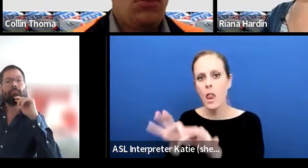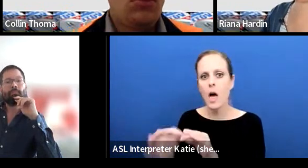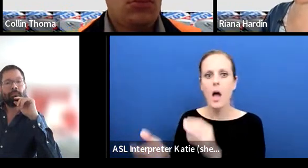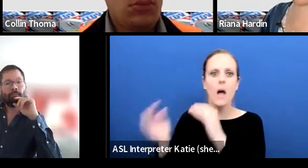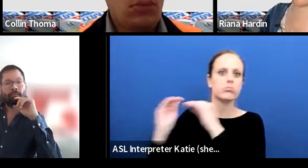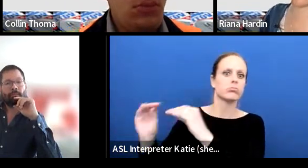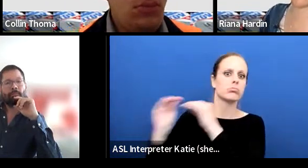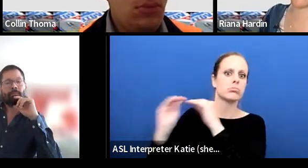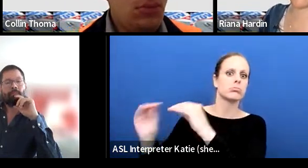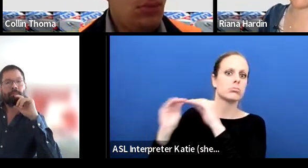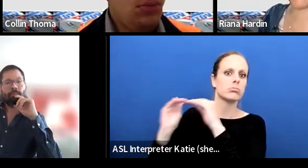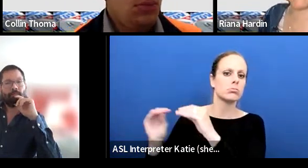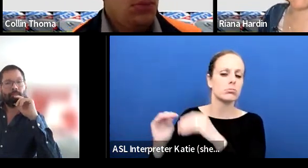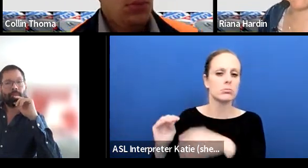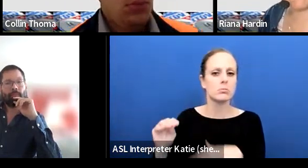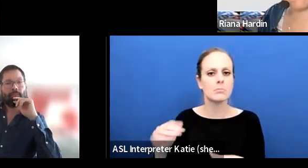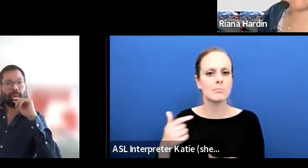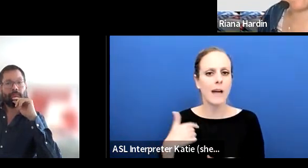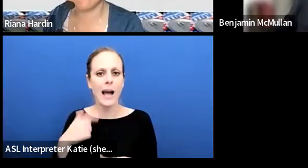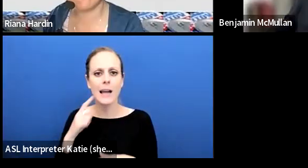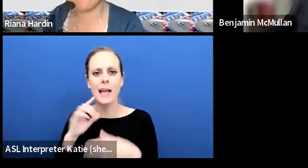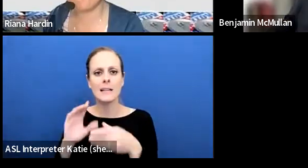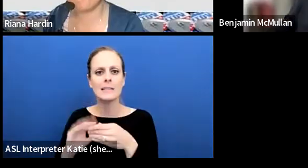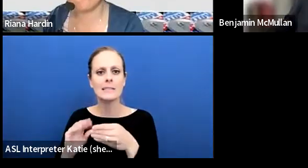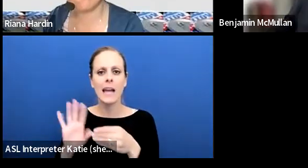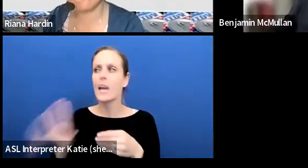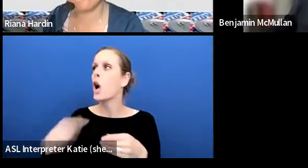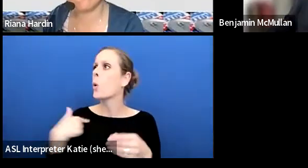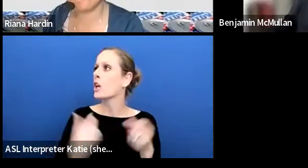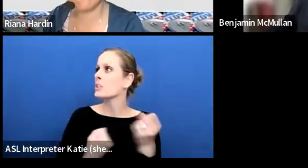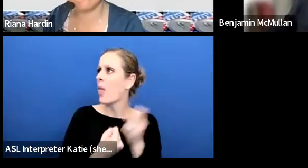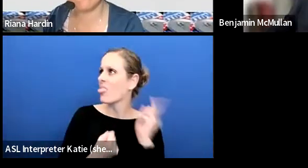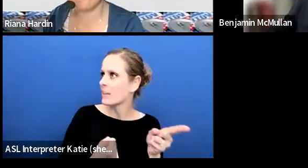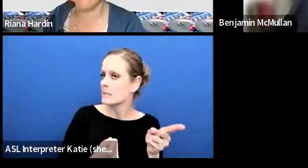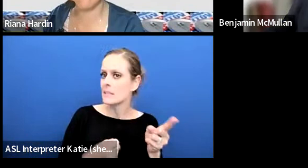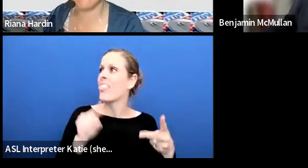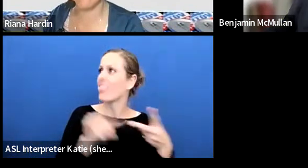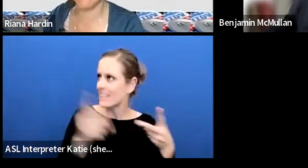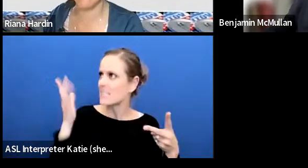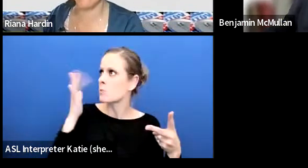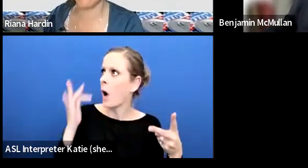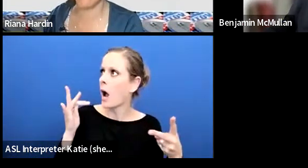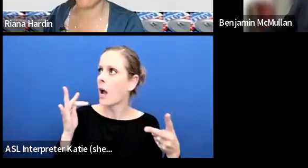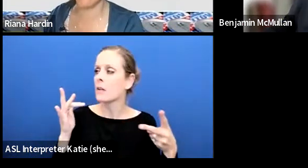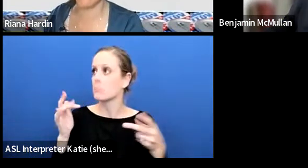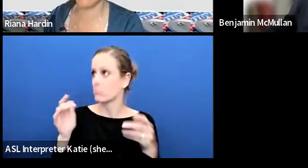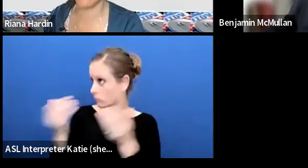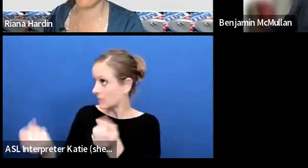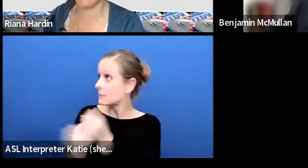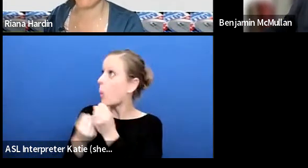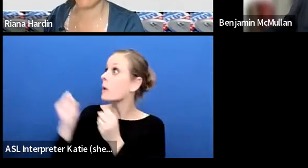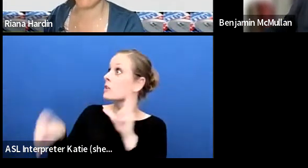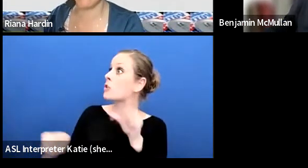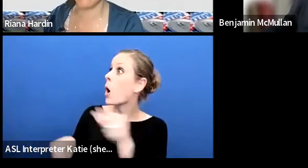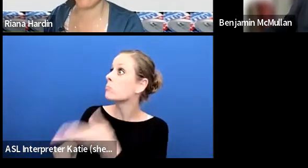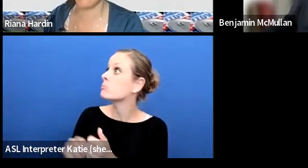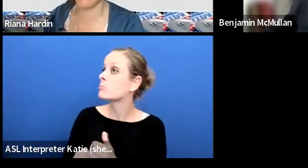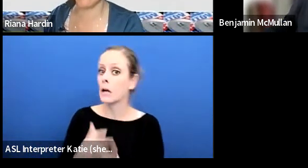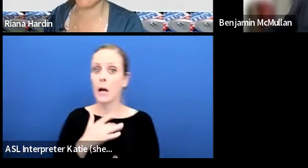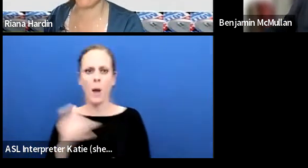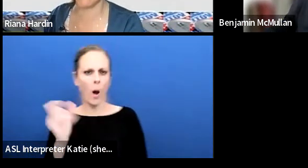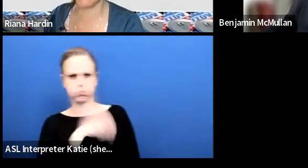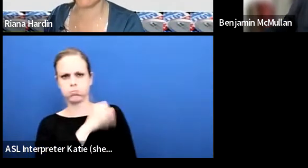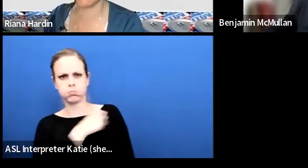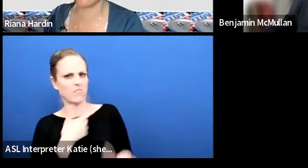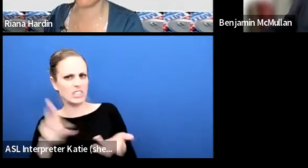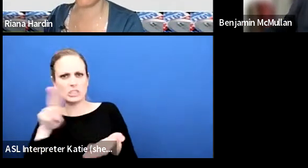like that. I can say, hey, look, we're supporting this and this is why. And right away, can we get your support? And usually they're like, oh yeah, I